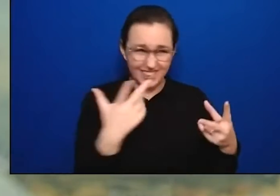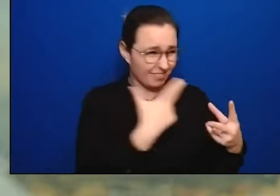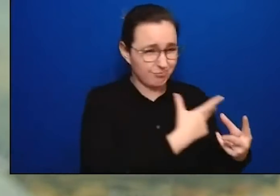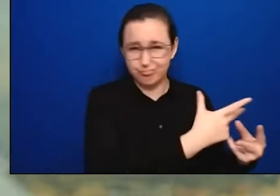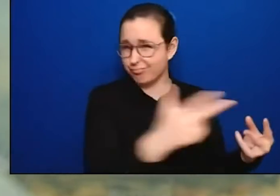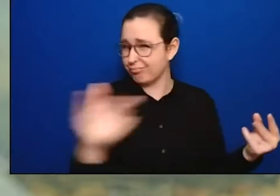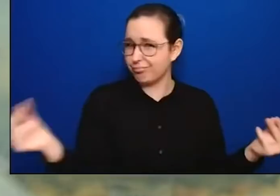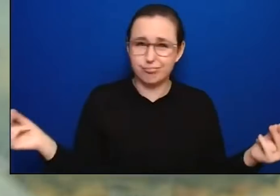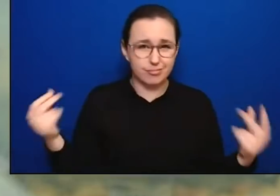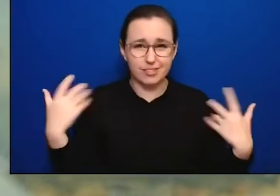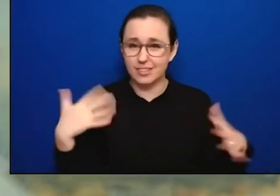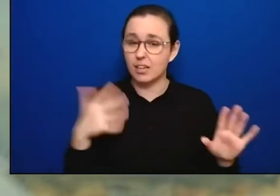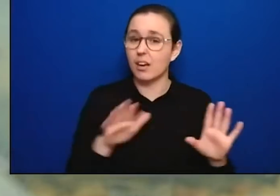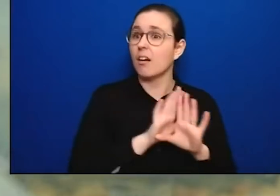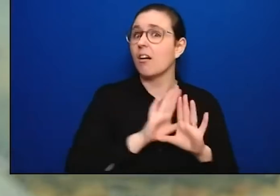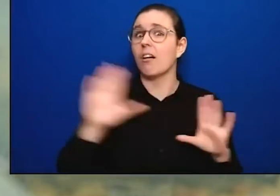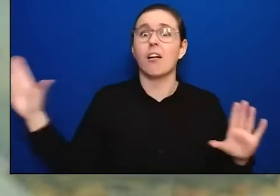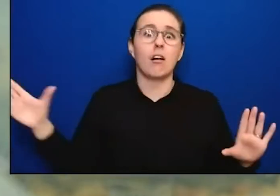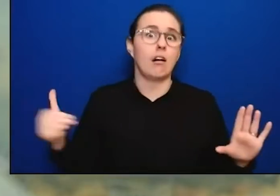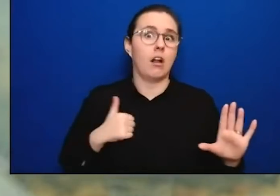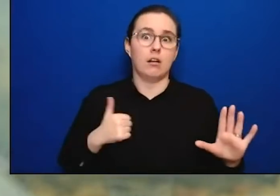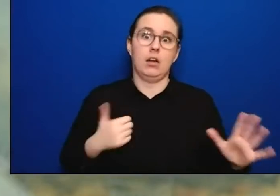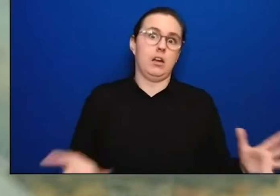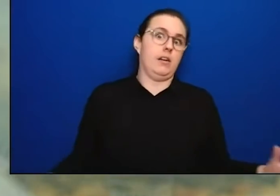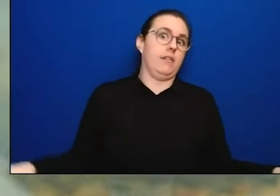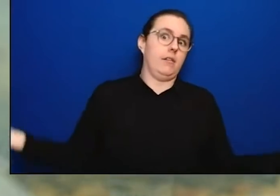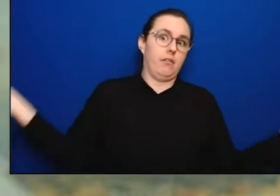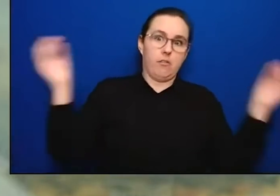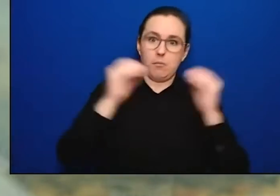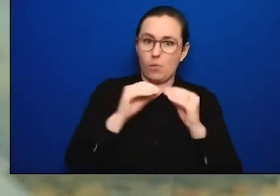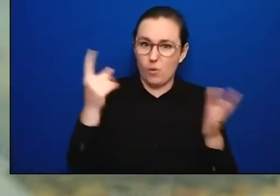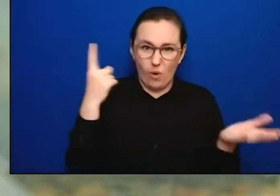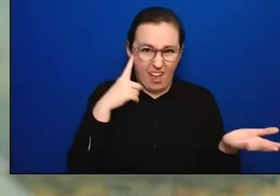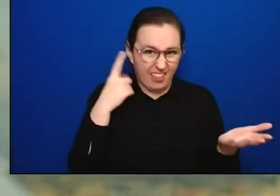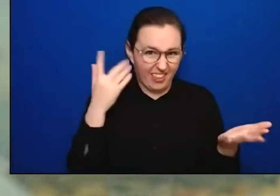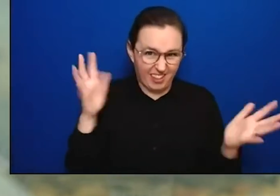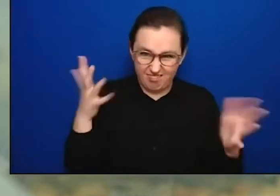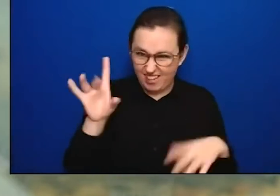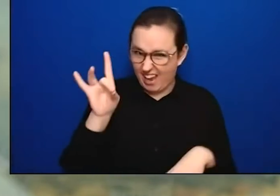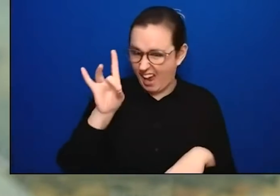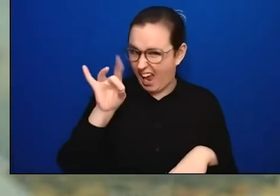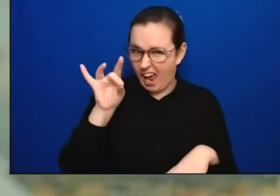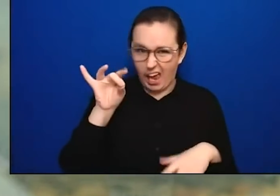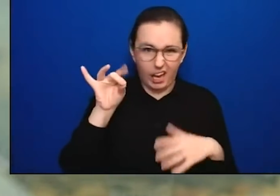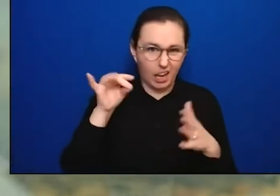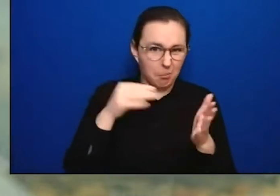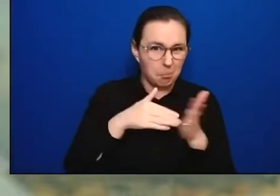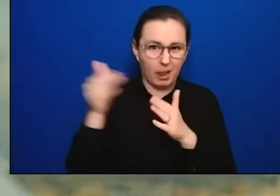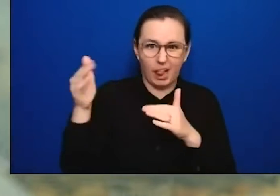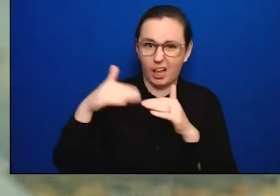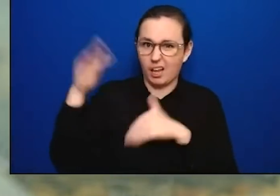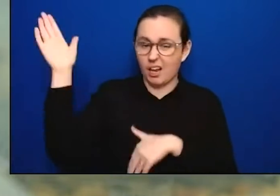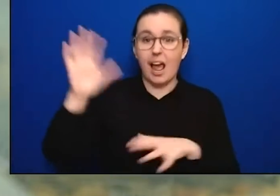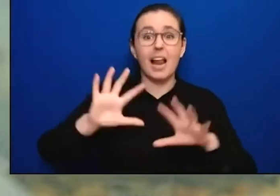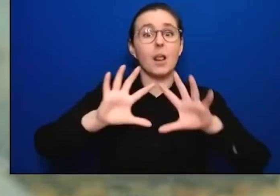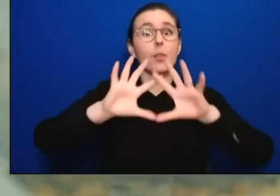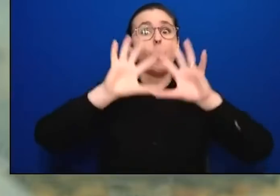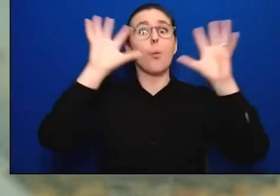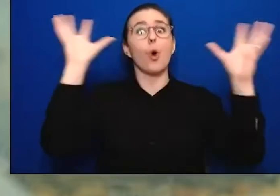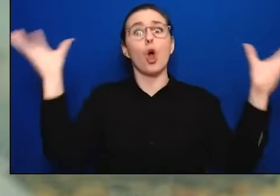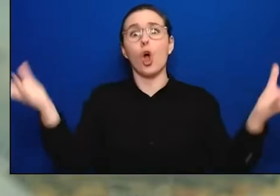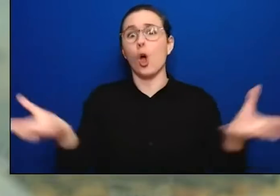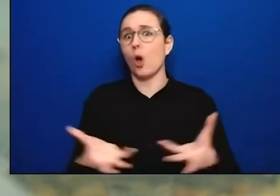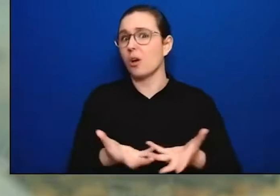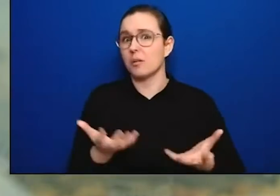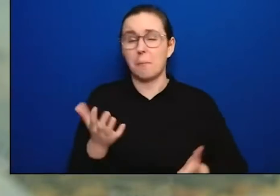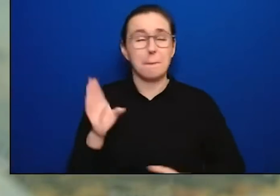been administered in BC so far. That across the country, significantly more than that. I think the number is more